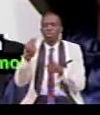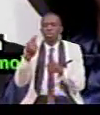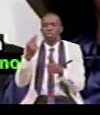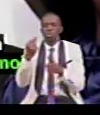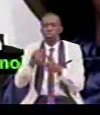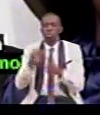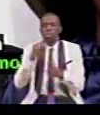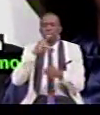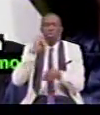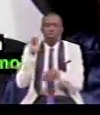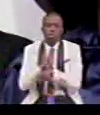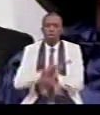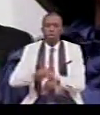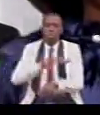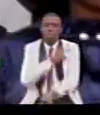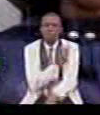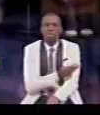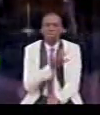within.